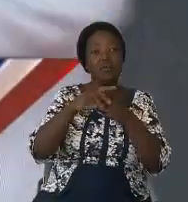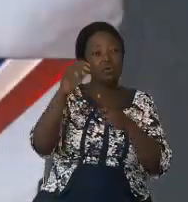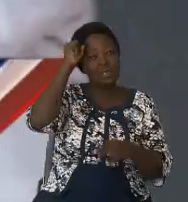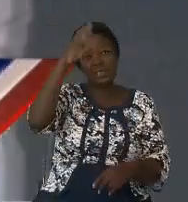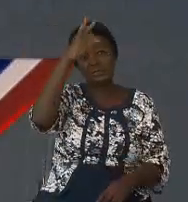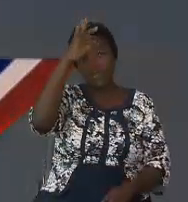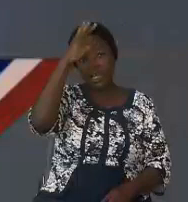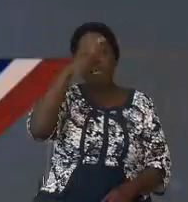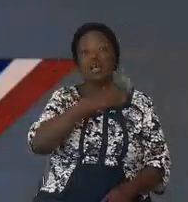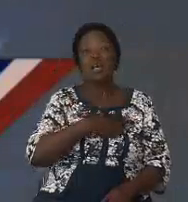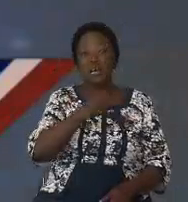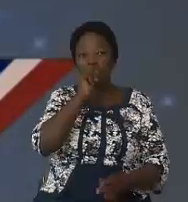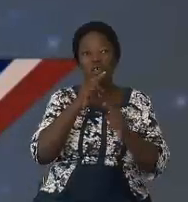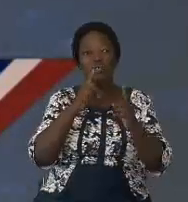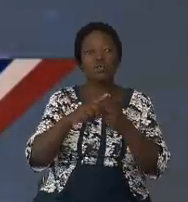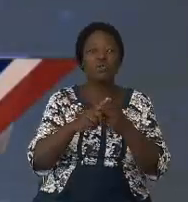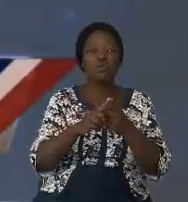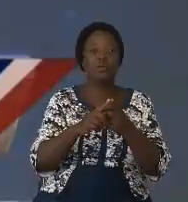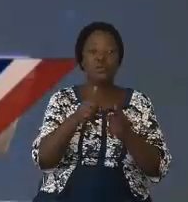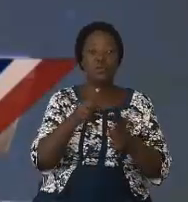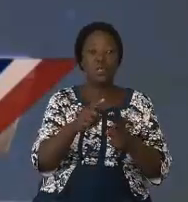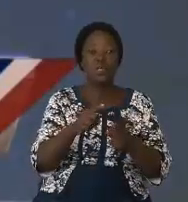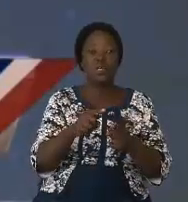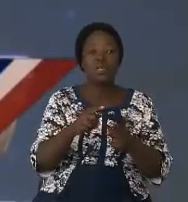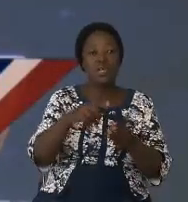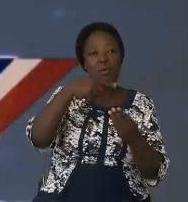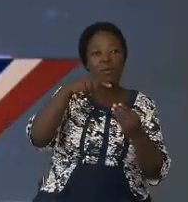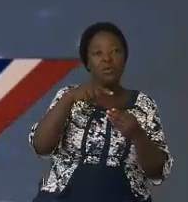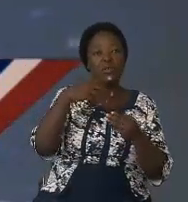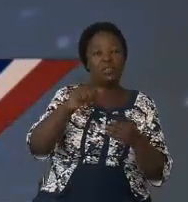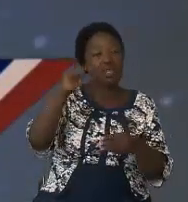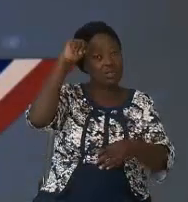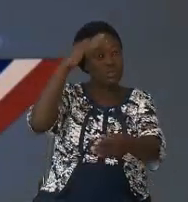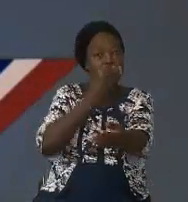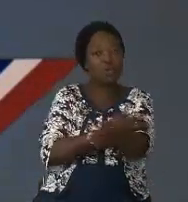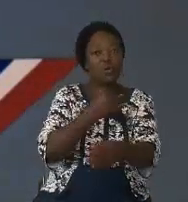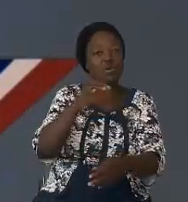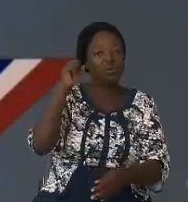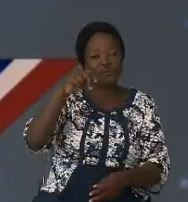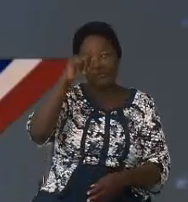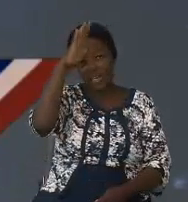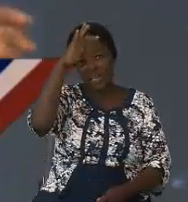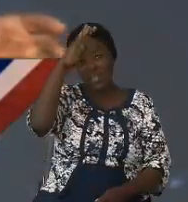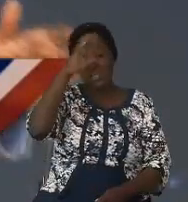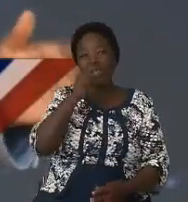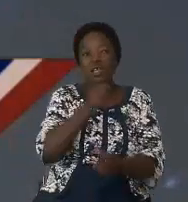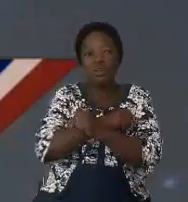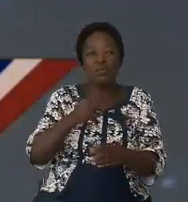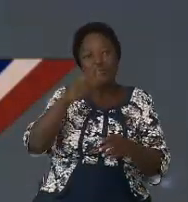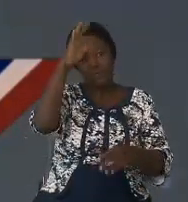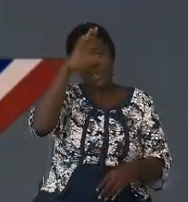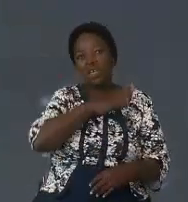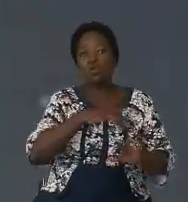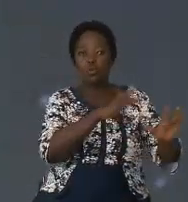He arose and came to his father. I'm talking to you about the son of